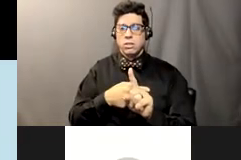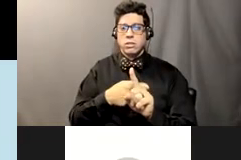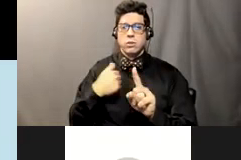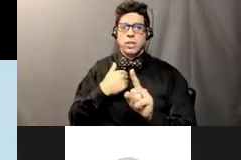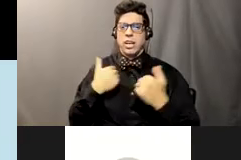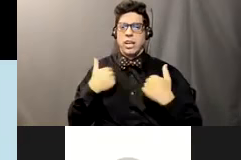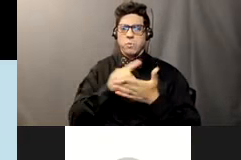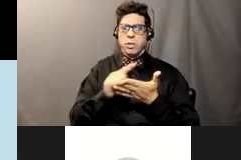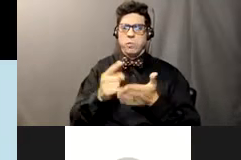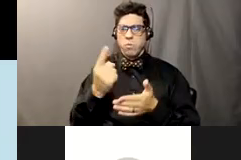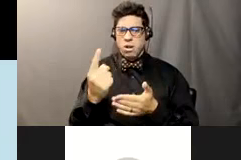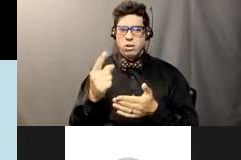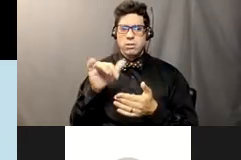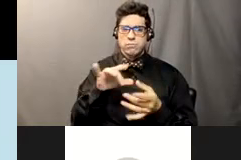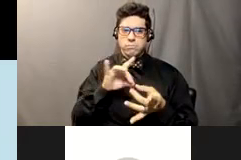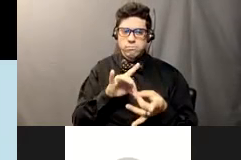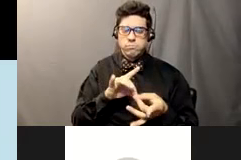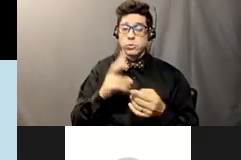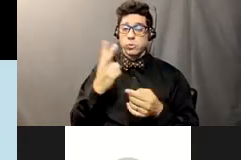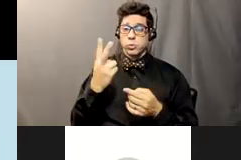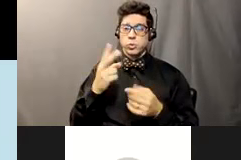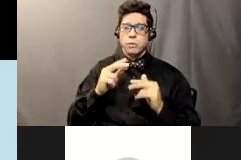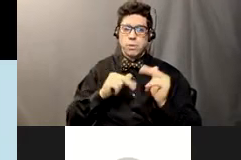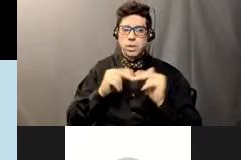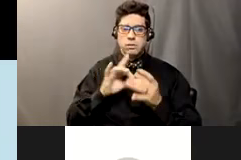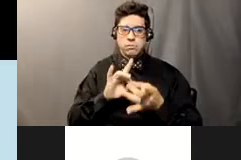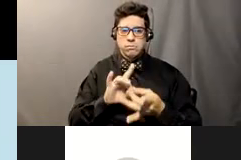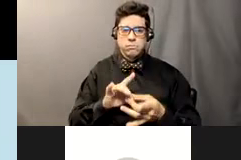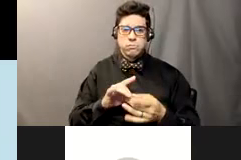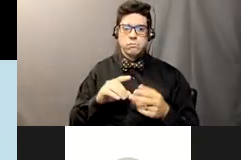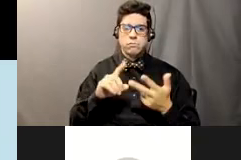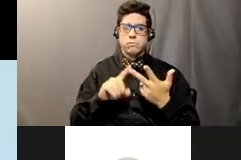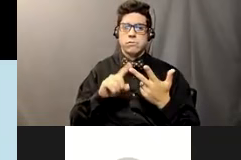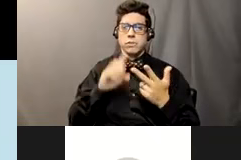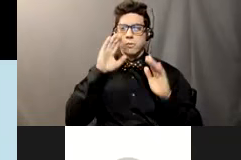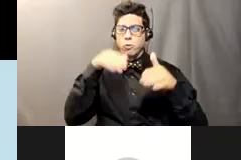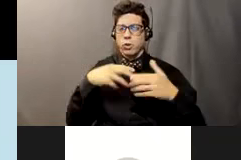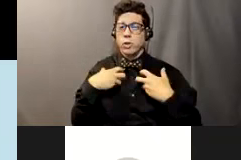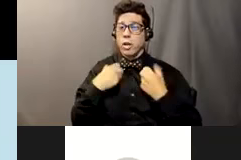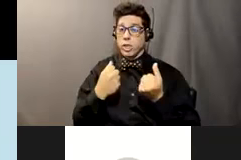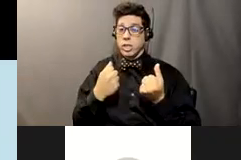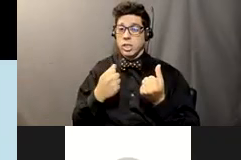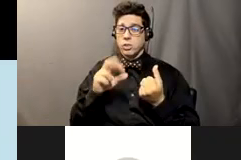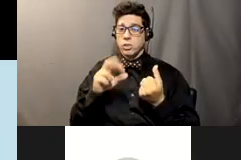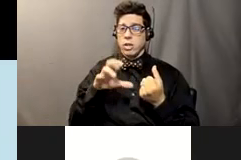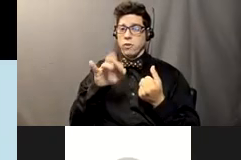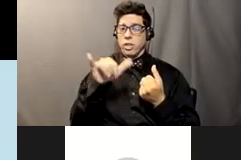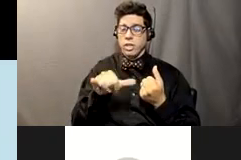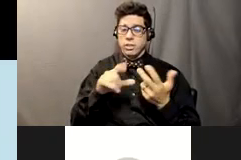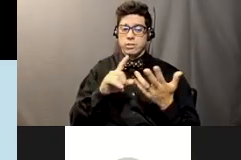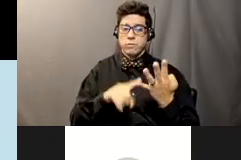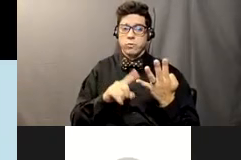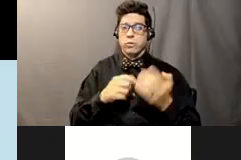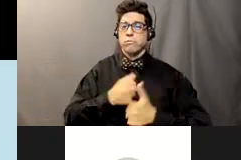1 was reconnect, 2 building resilience, 3 focus on recovery, 4 express gratitude, and